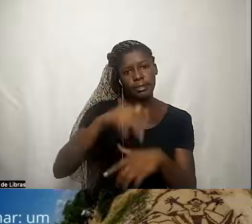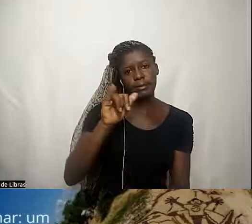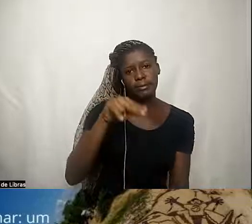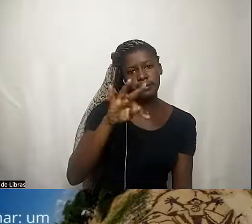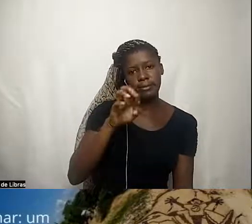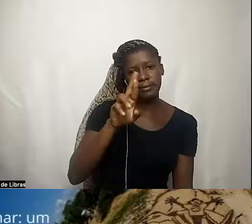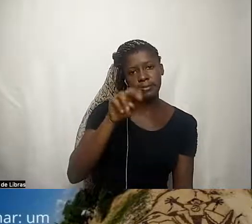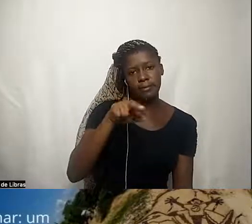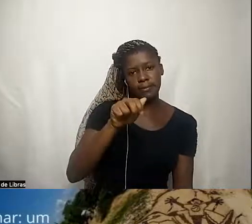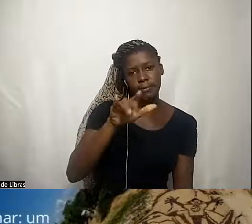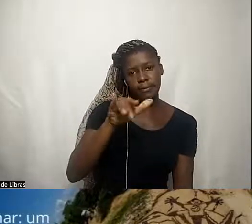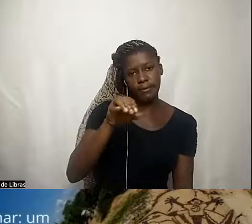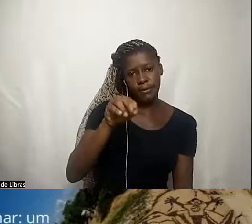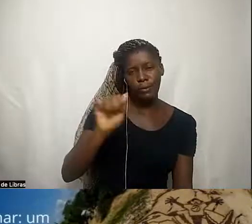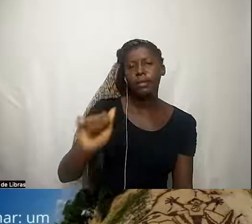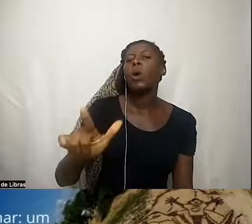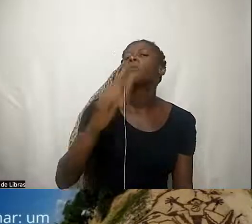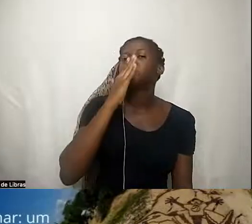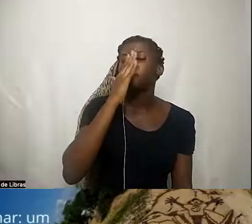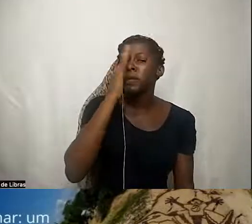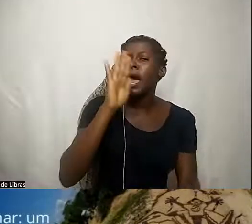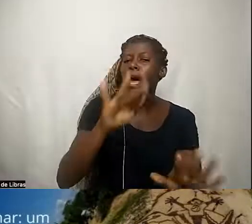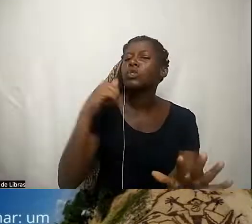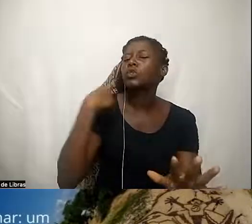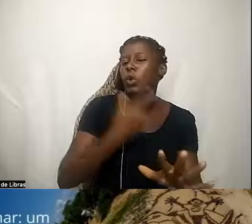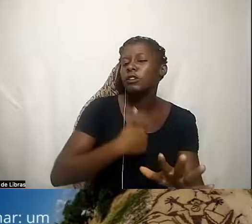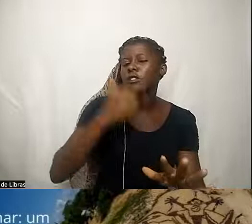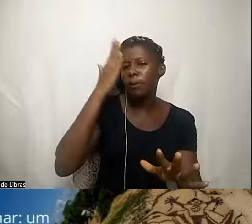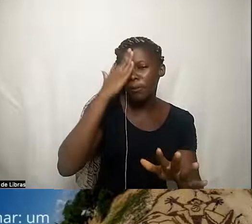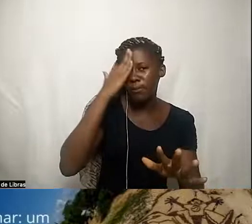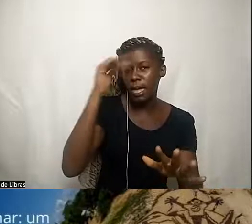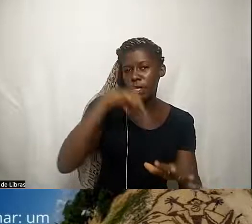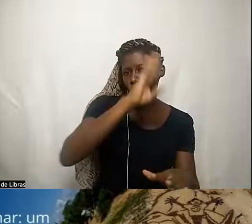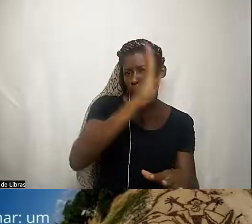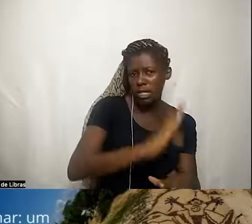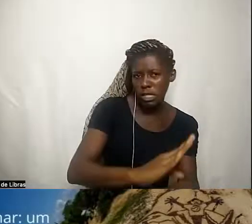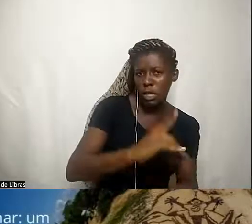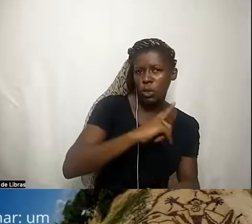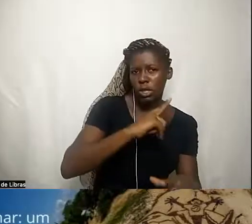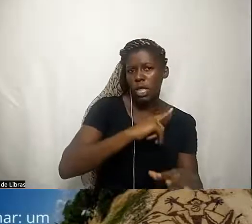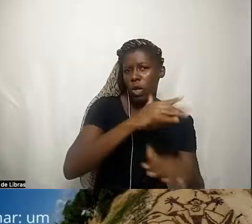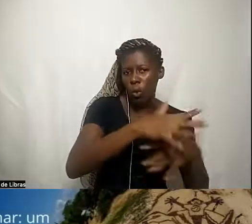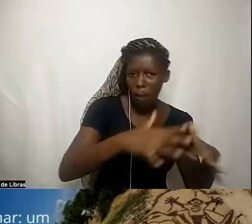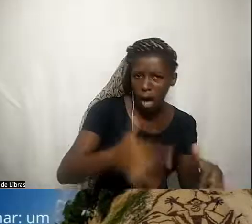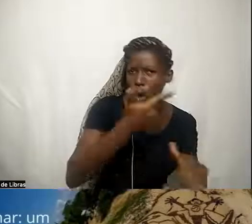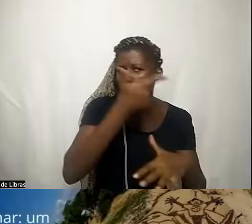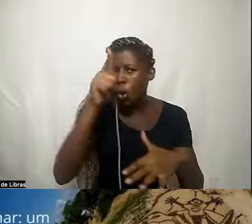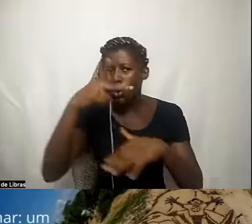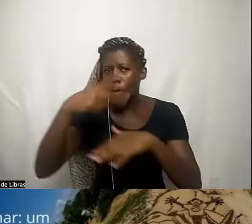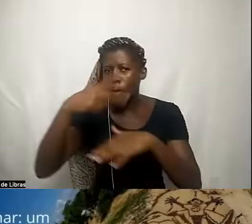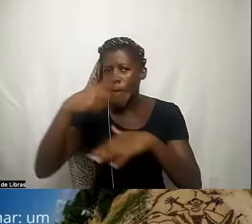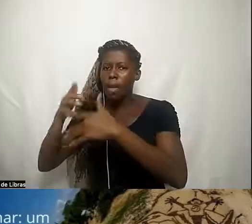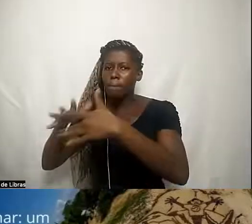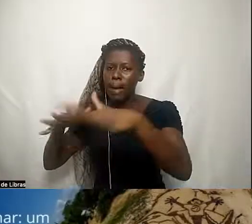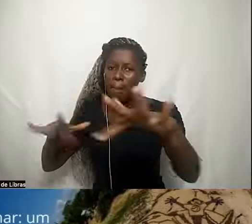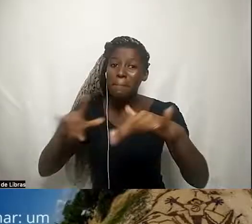only ocean, even though they have different names in different places. At heart, they're only one ocean. So we need to